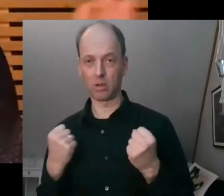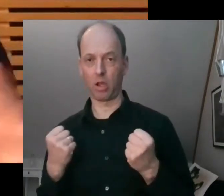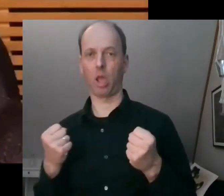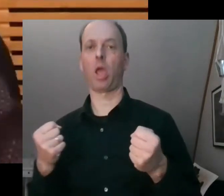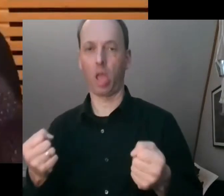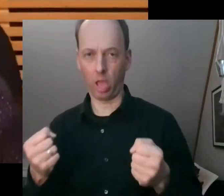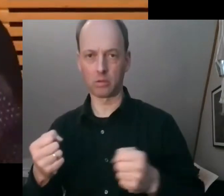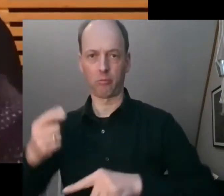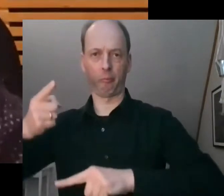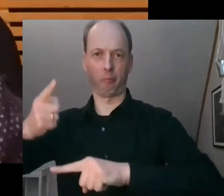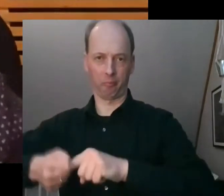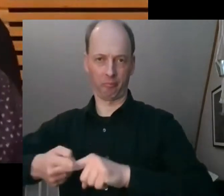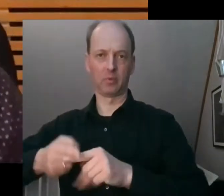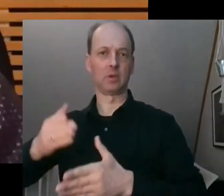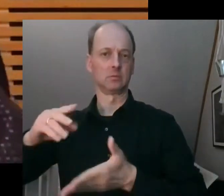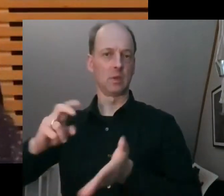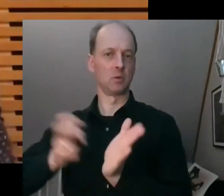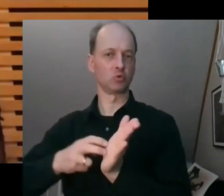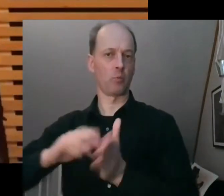the petrol